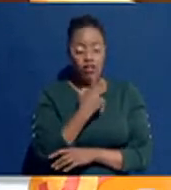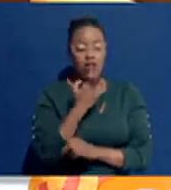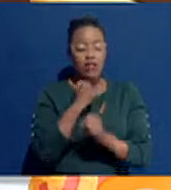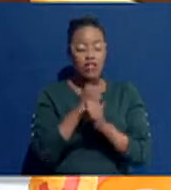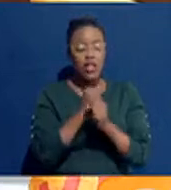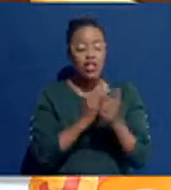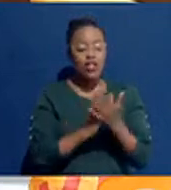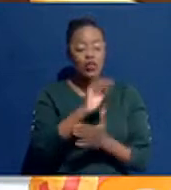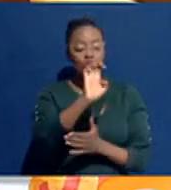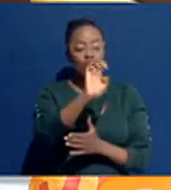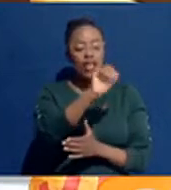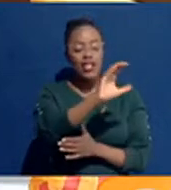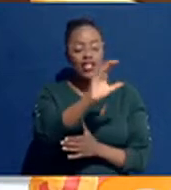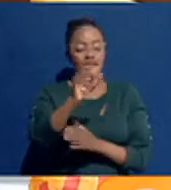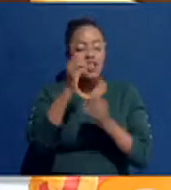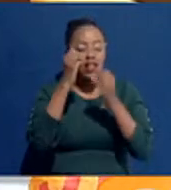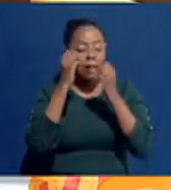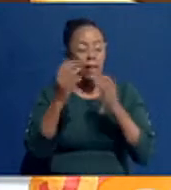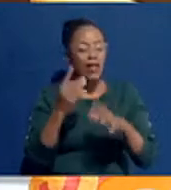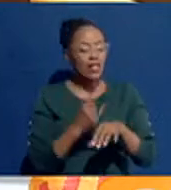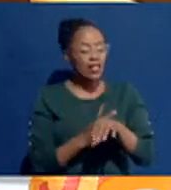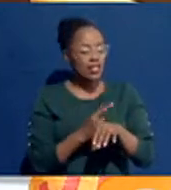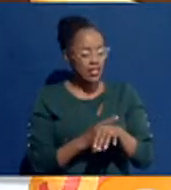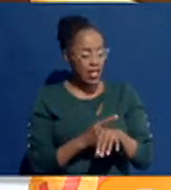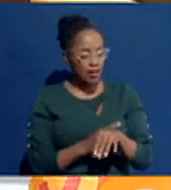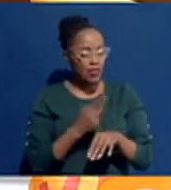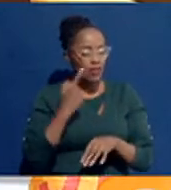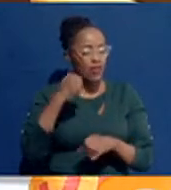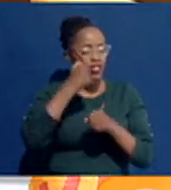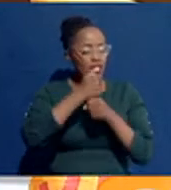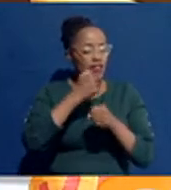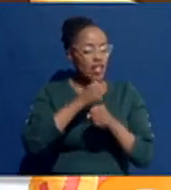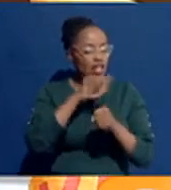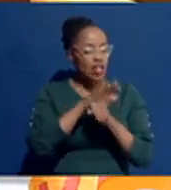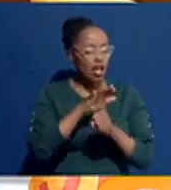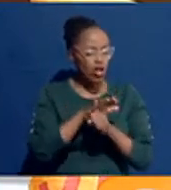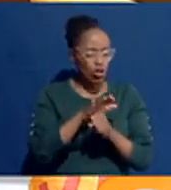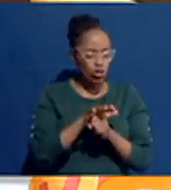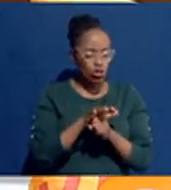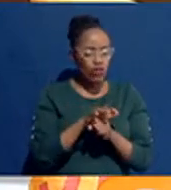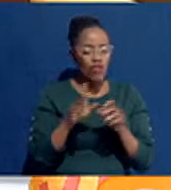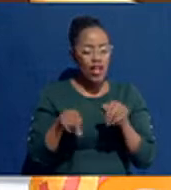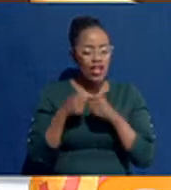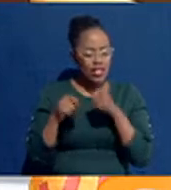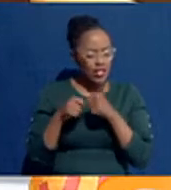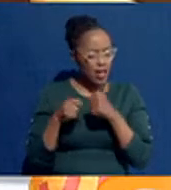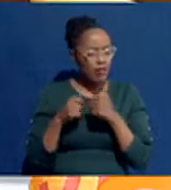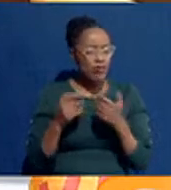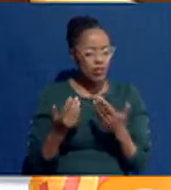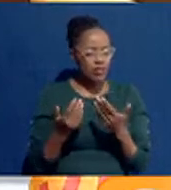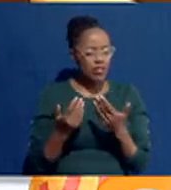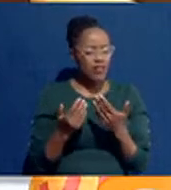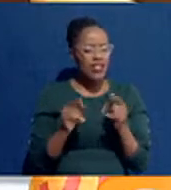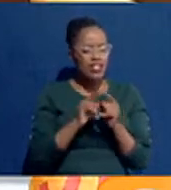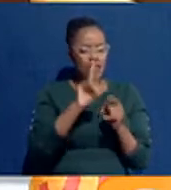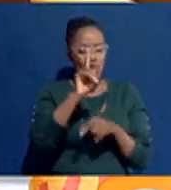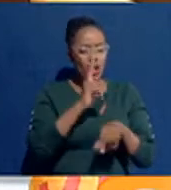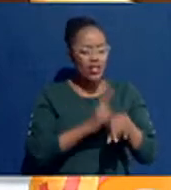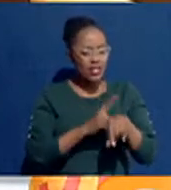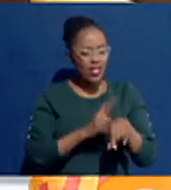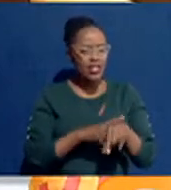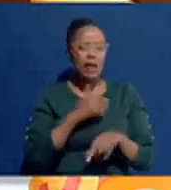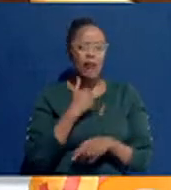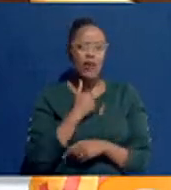EACC. And in many occasions, Jeff, we have done a lot of what you call disruption. There was a time, there